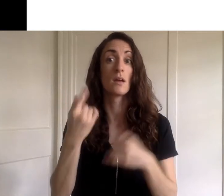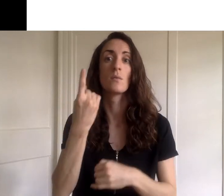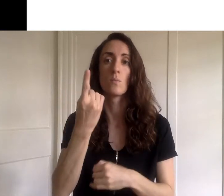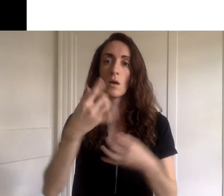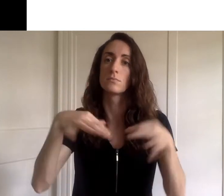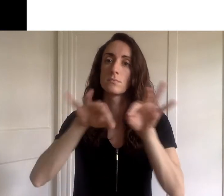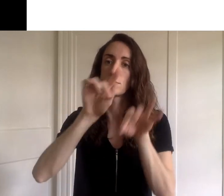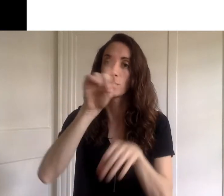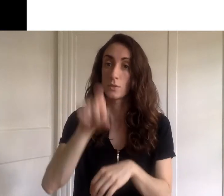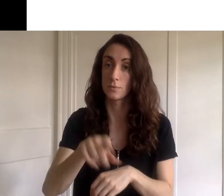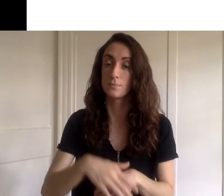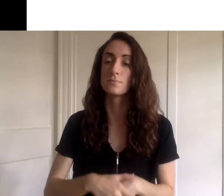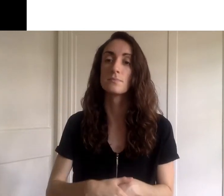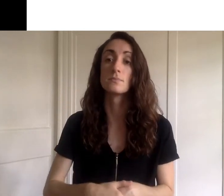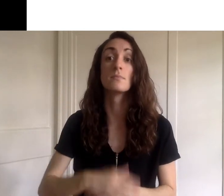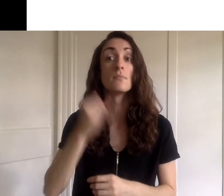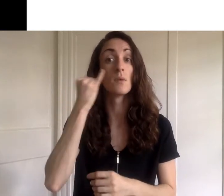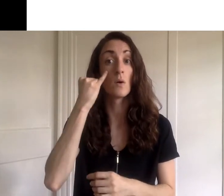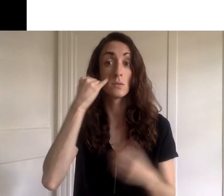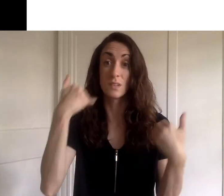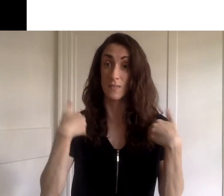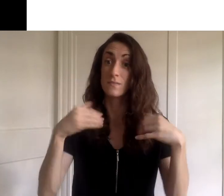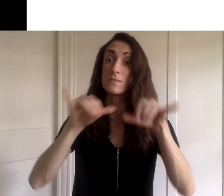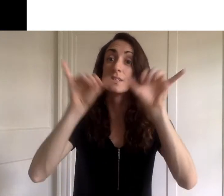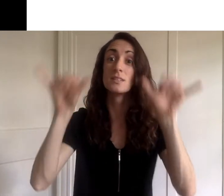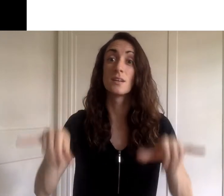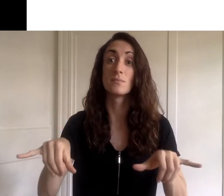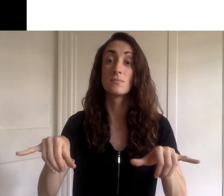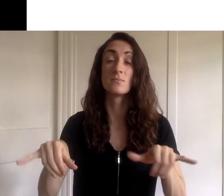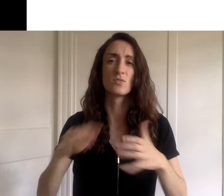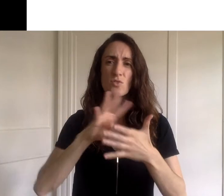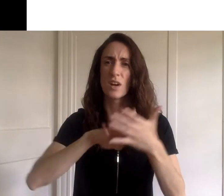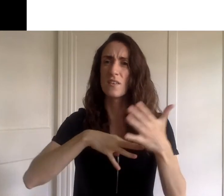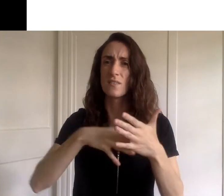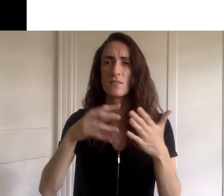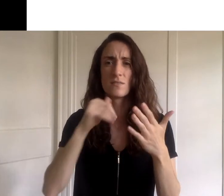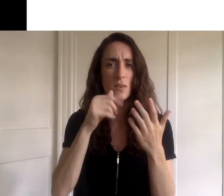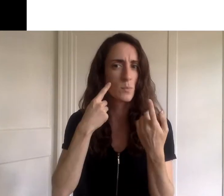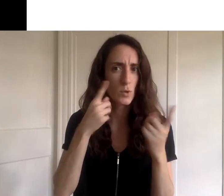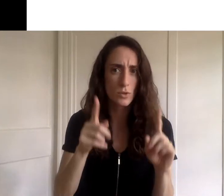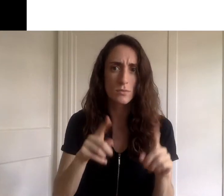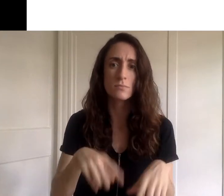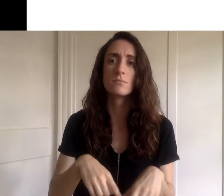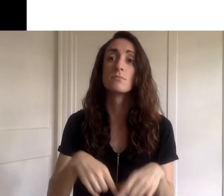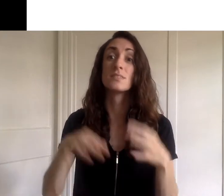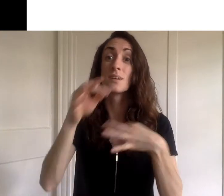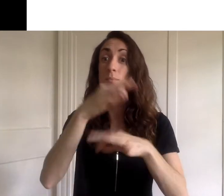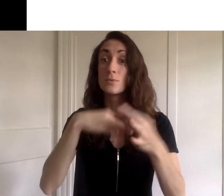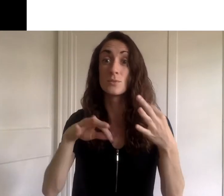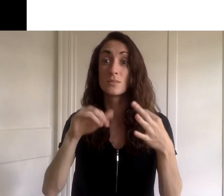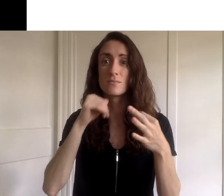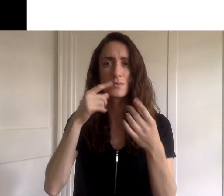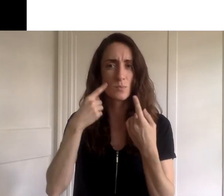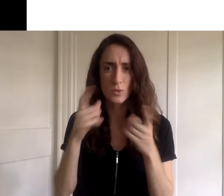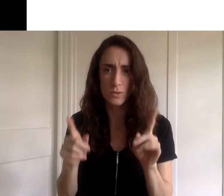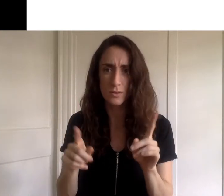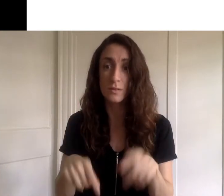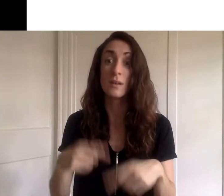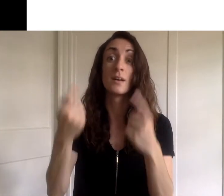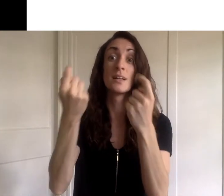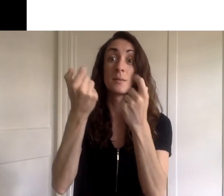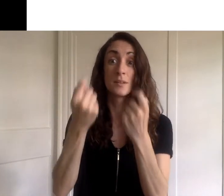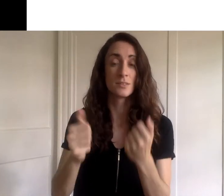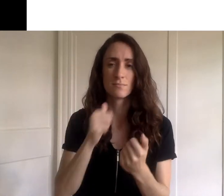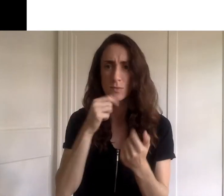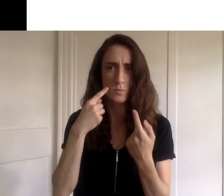For today, there's one important question. If we have a system of equations that's not a good candidate for graphing, the substitution method, or